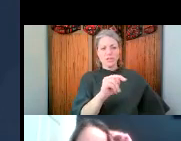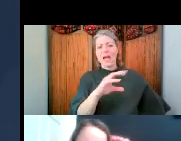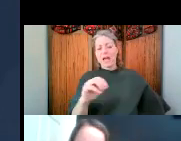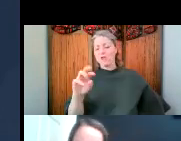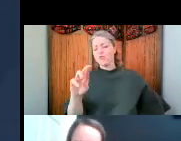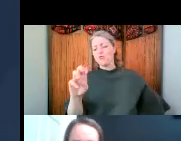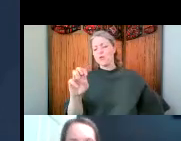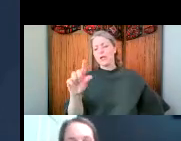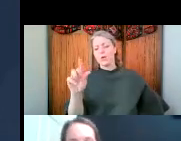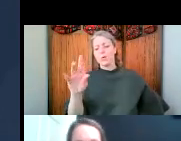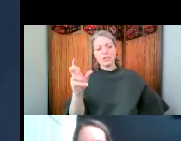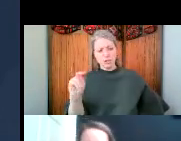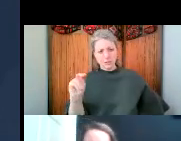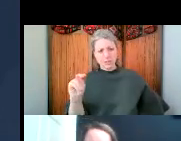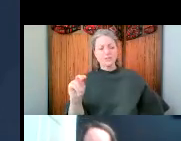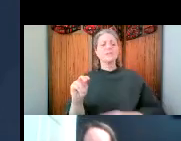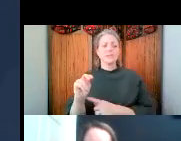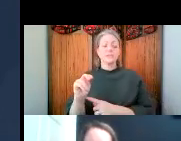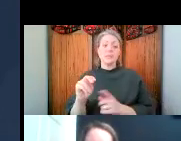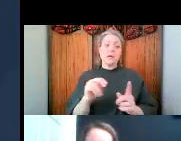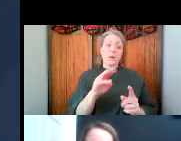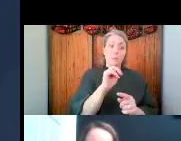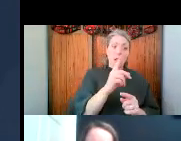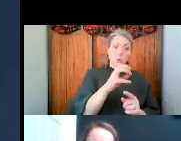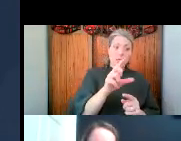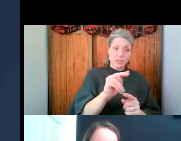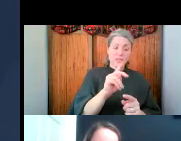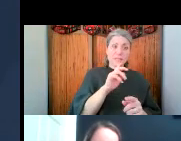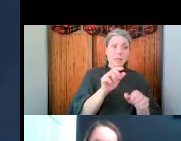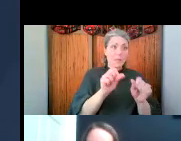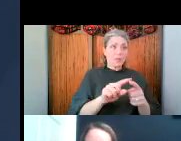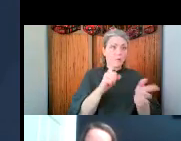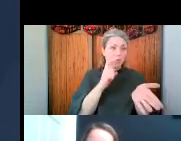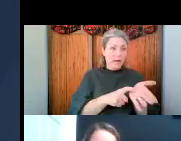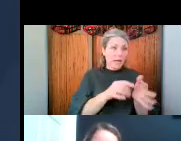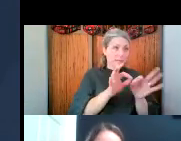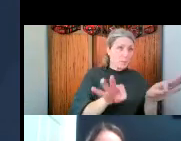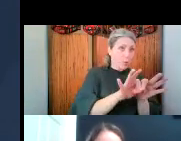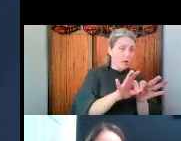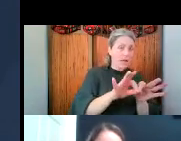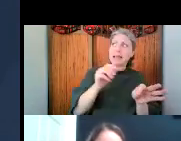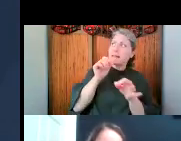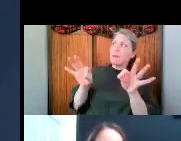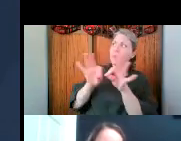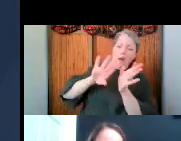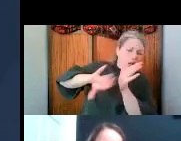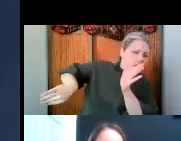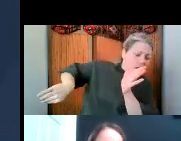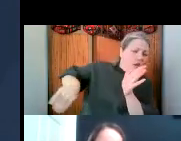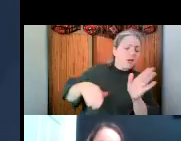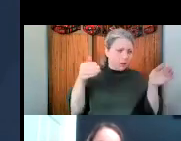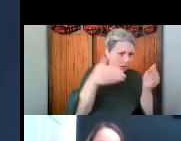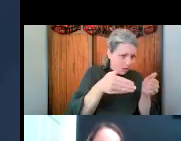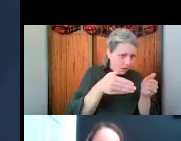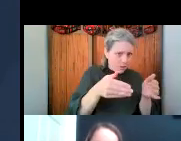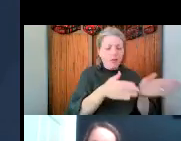Modulation of sensory input is the ability to recognize important information and tune out non-essential information. Regulation is